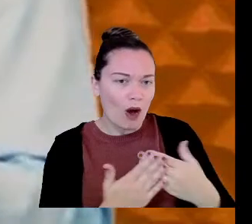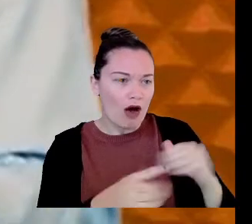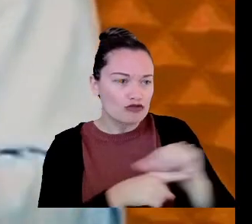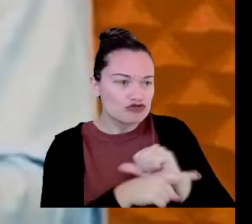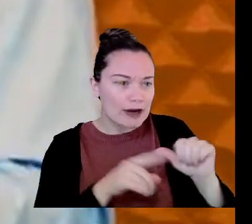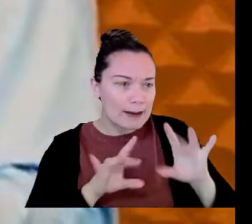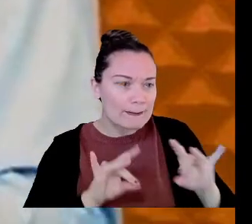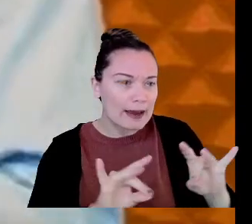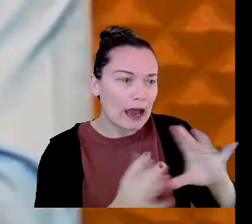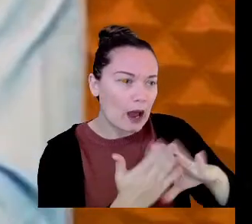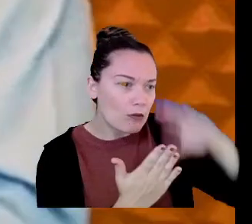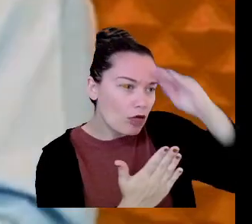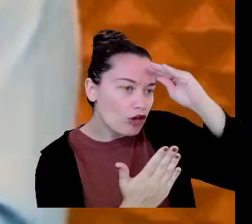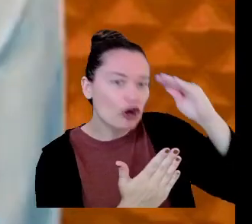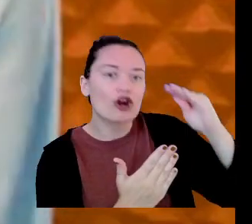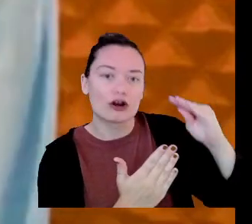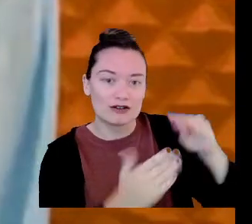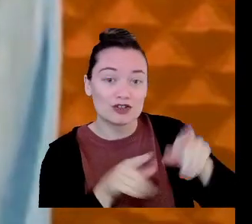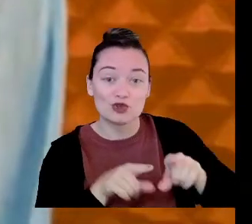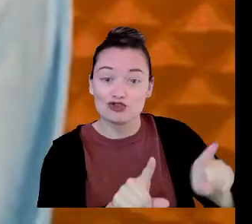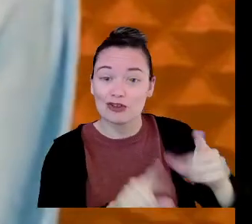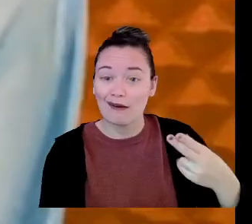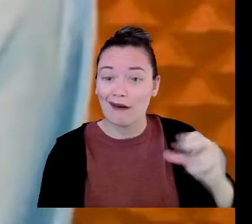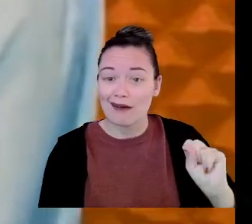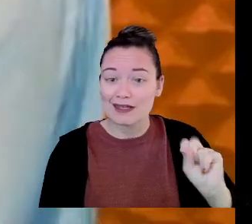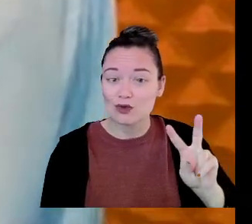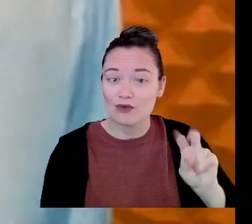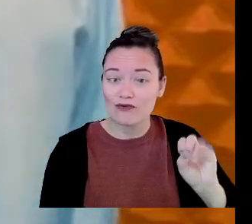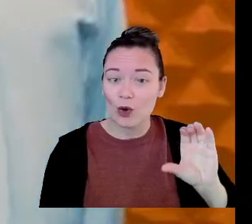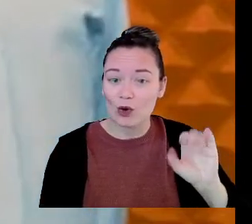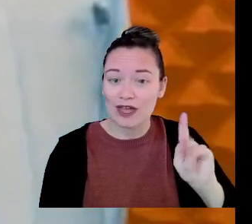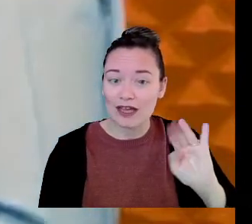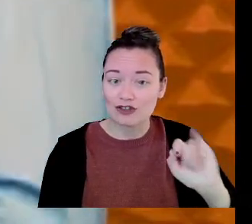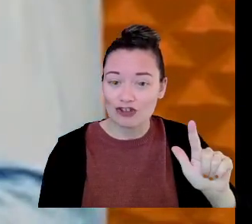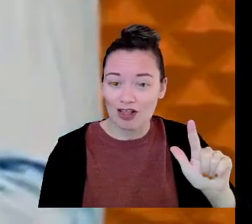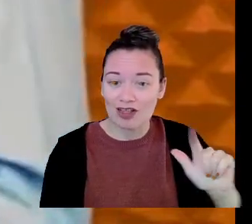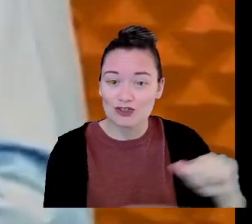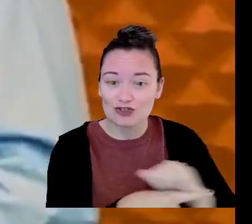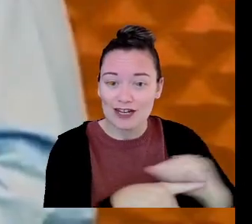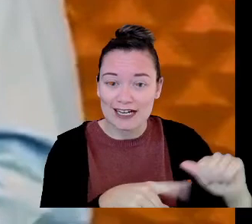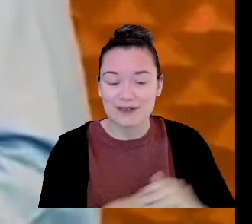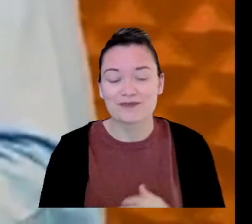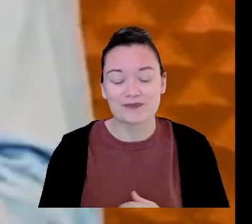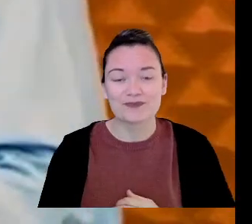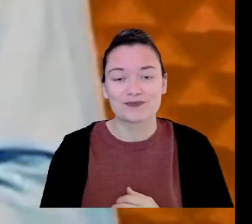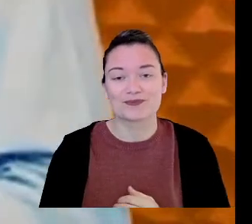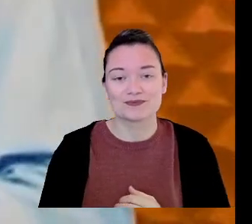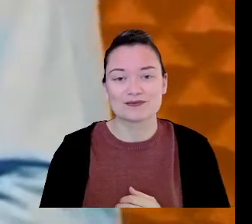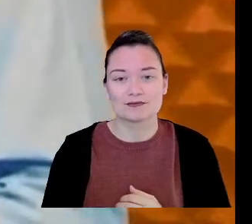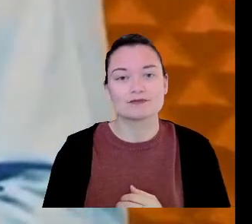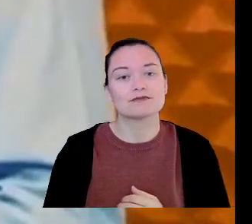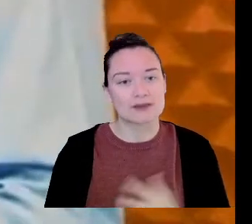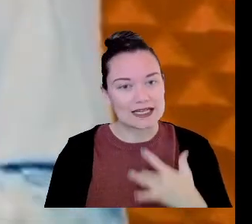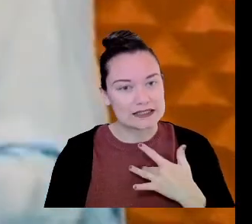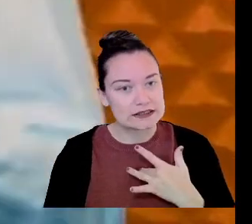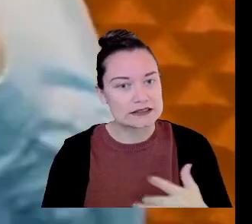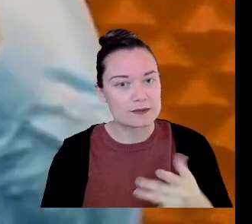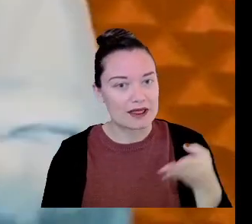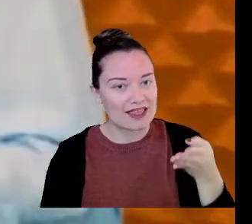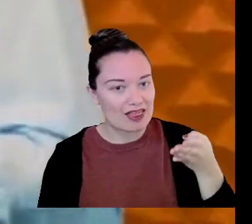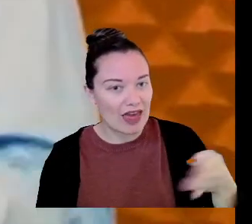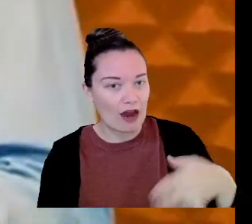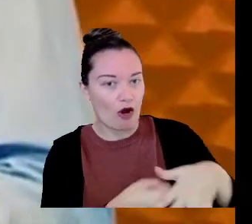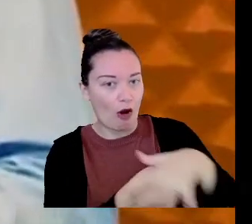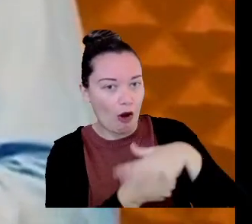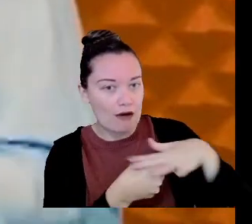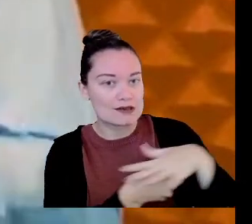get a hands-on feel for exactly what you would do on an actual farm. And then a lot of this is on-site training. I knew